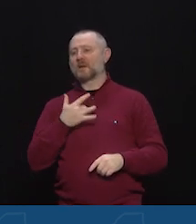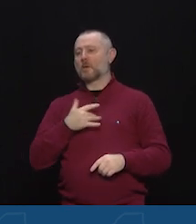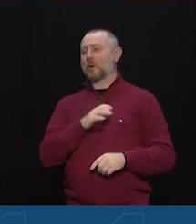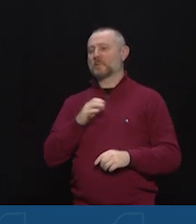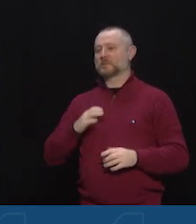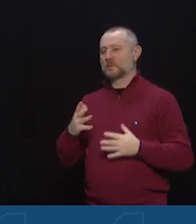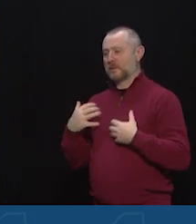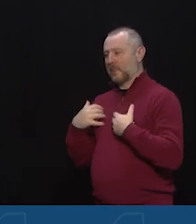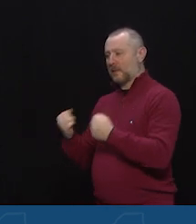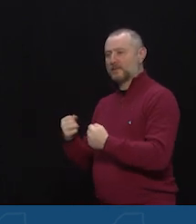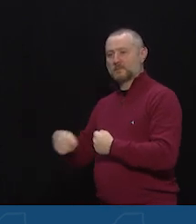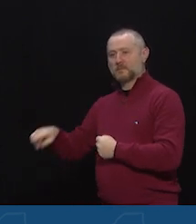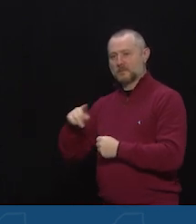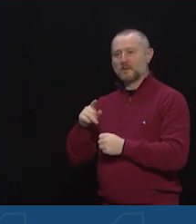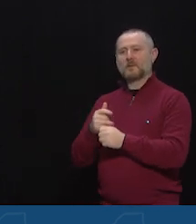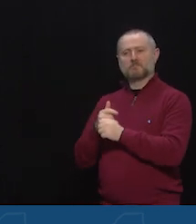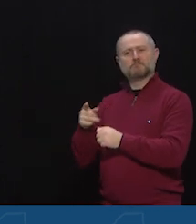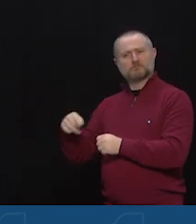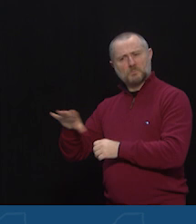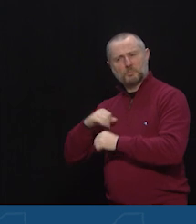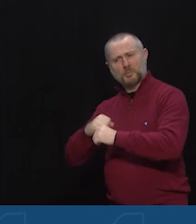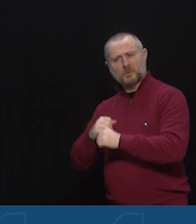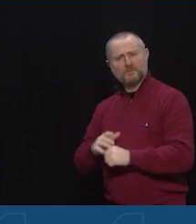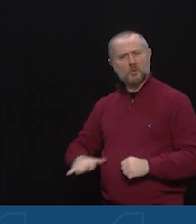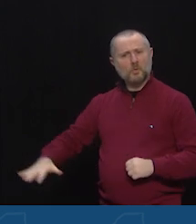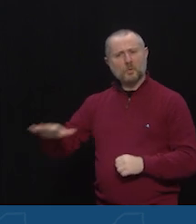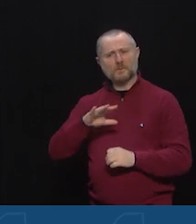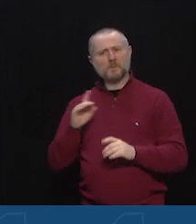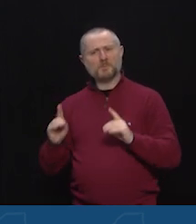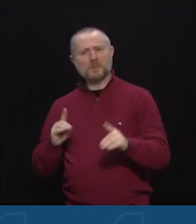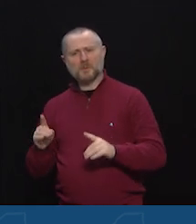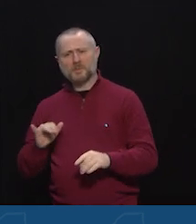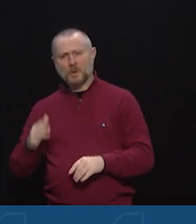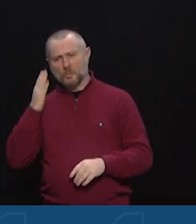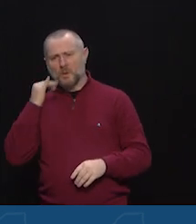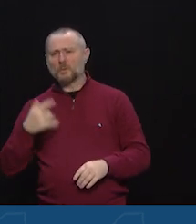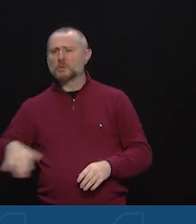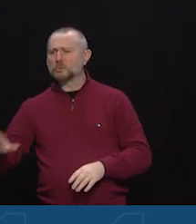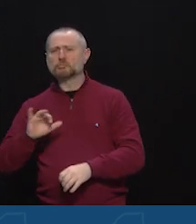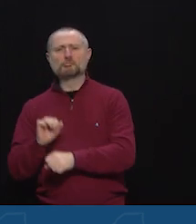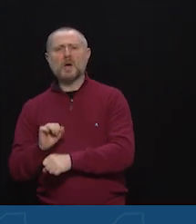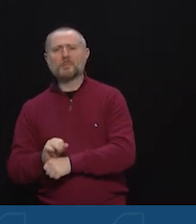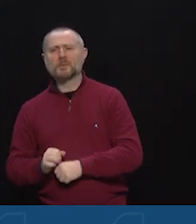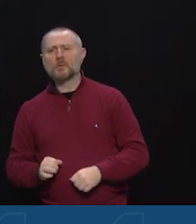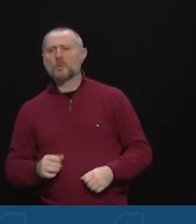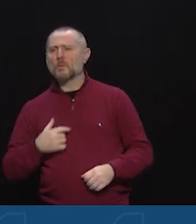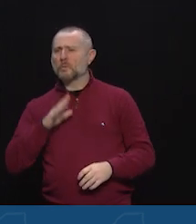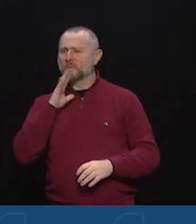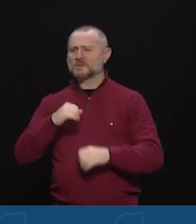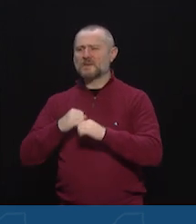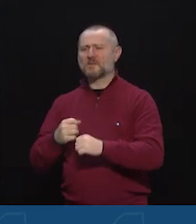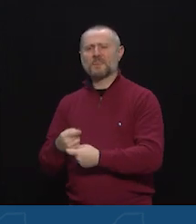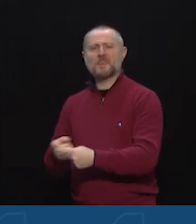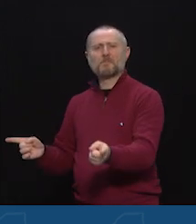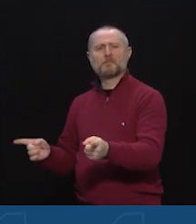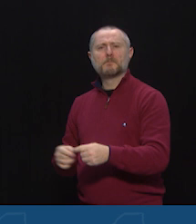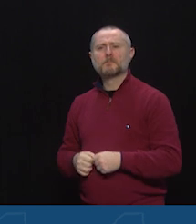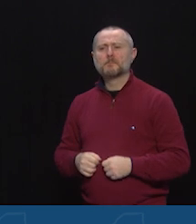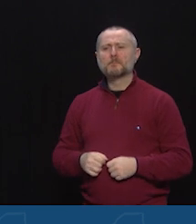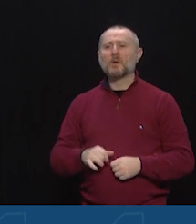of Health have a responsibility to protect public health. That is why they do what they do, and we're going to continue to defend that in court. So the appellate decision, the